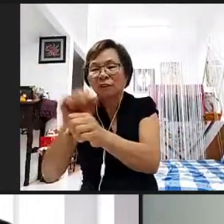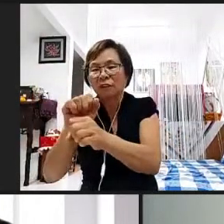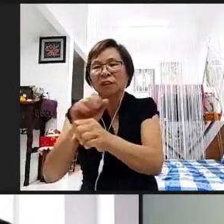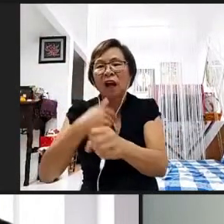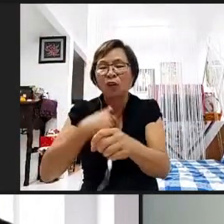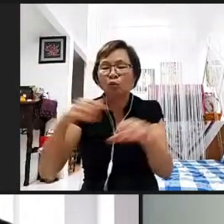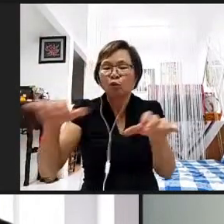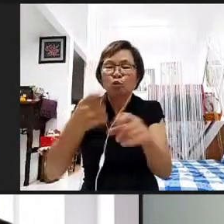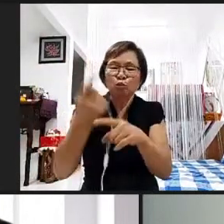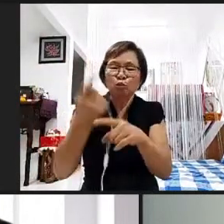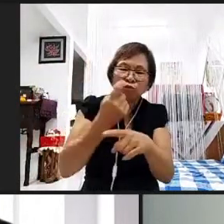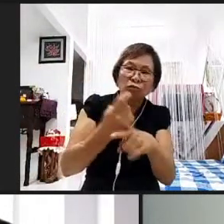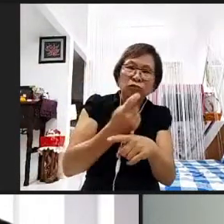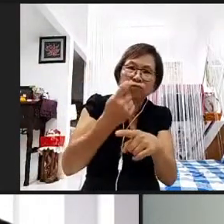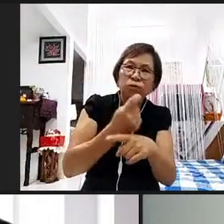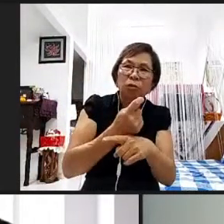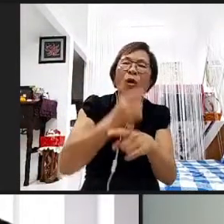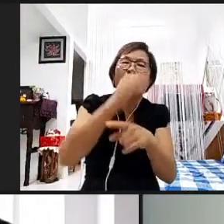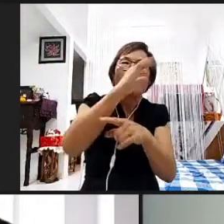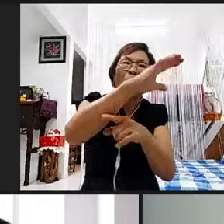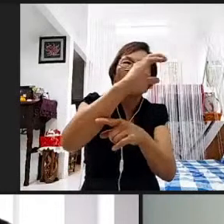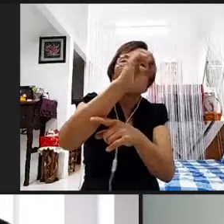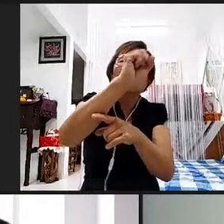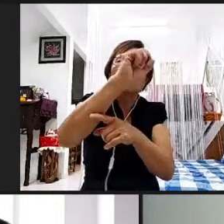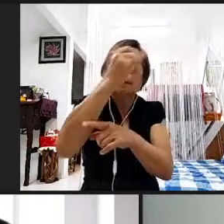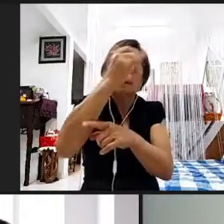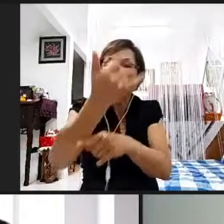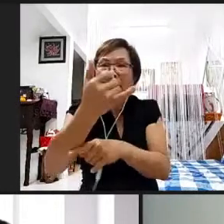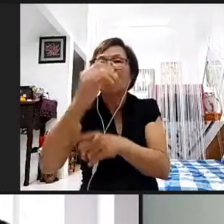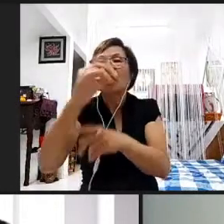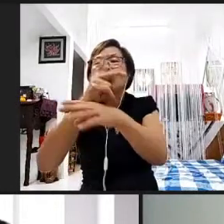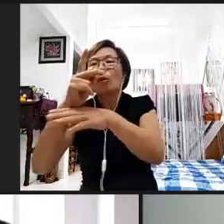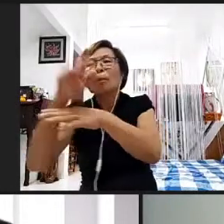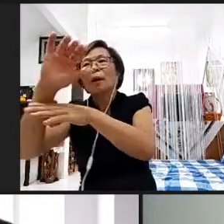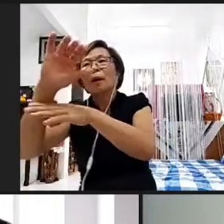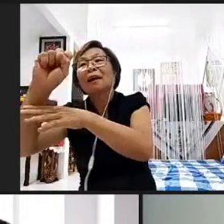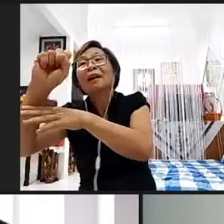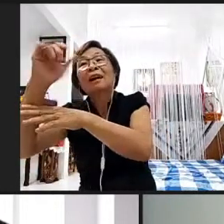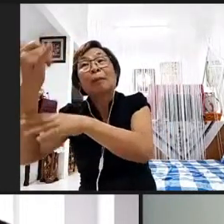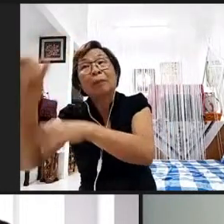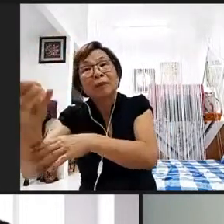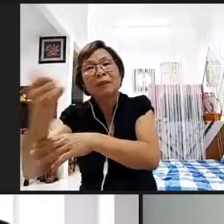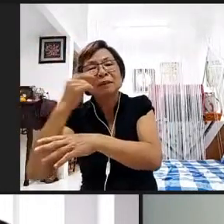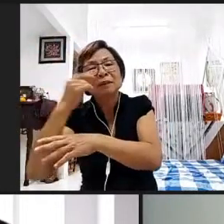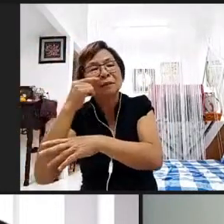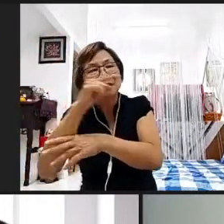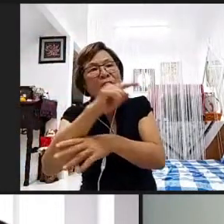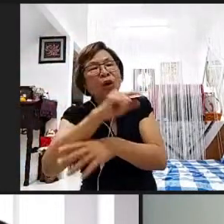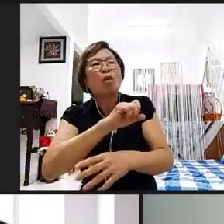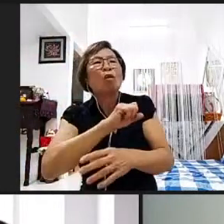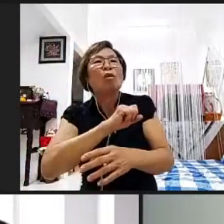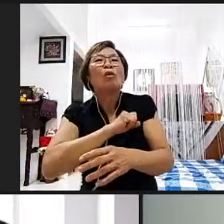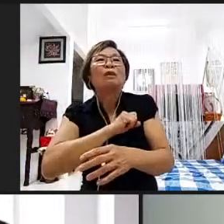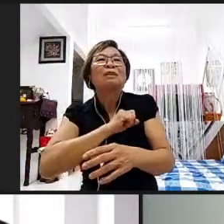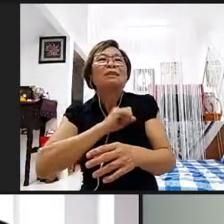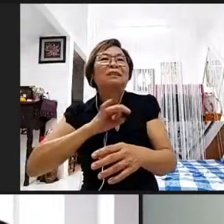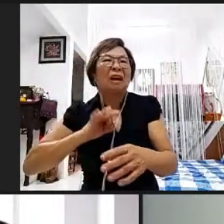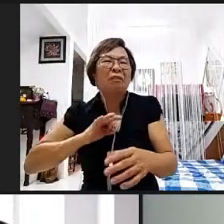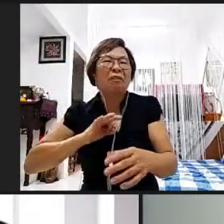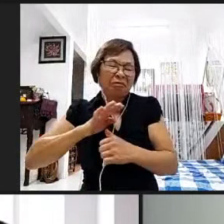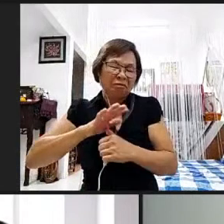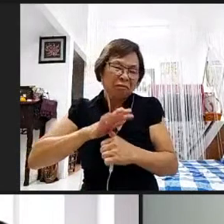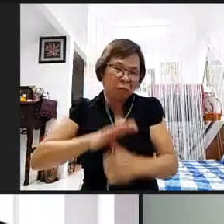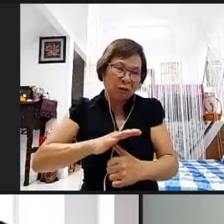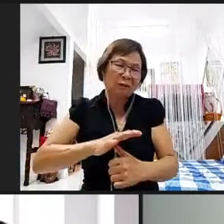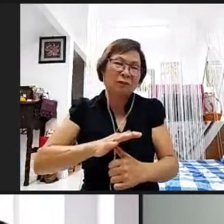training for the companies or the corporate company, looking at the employee stresses. Yeah, so I